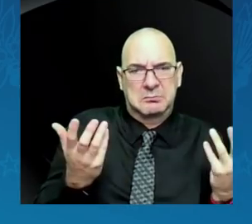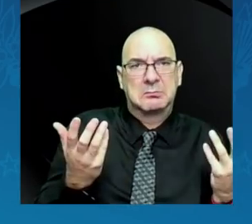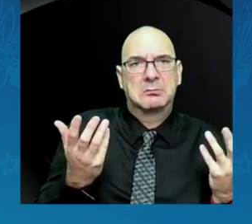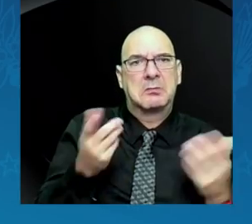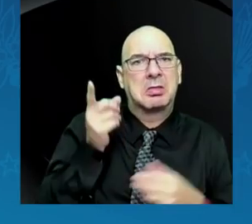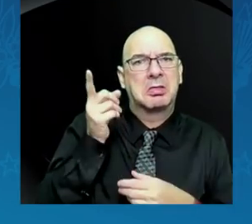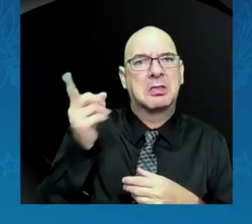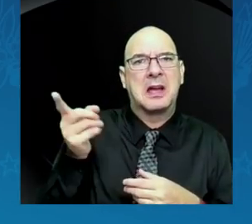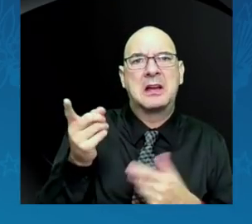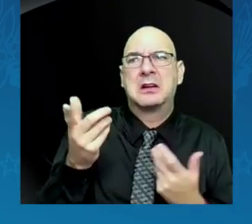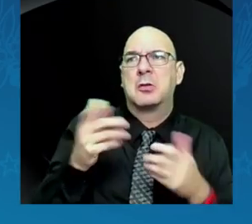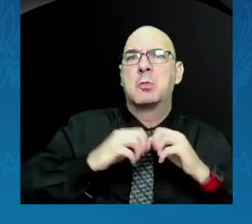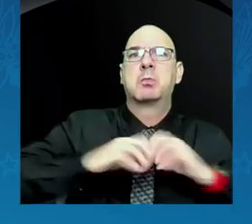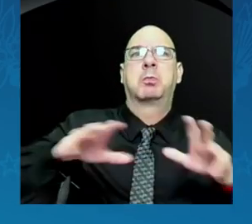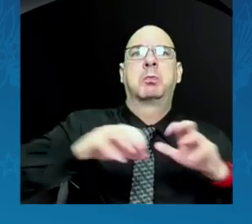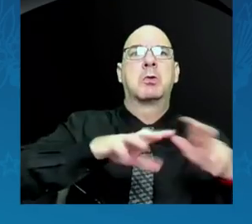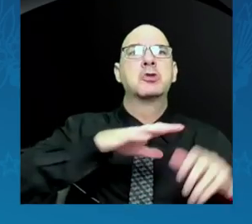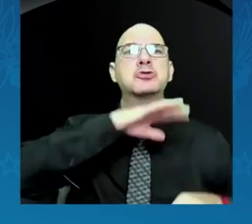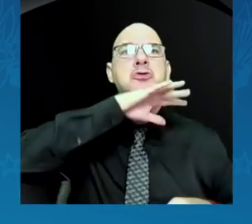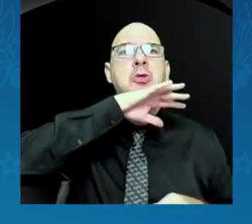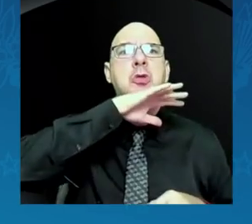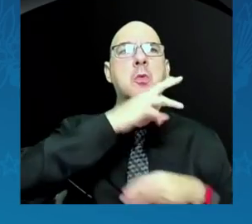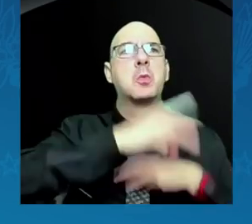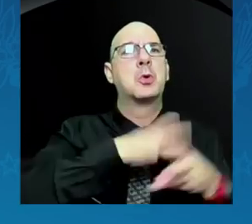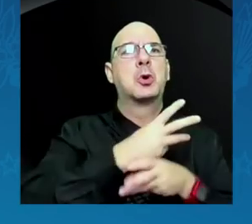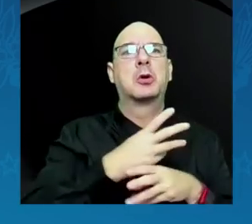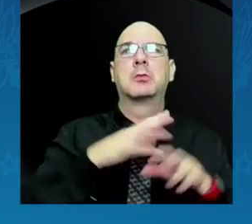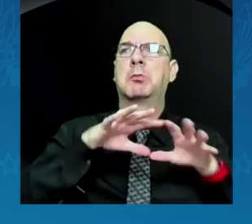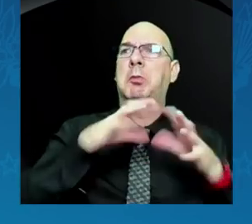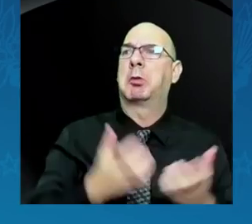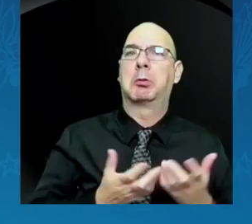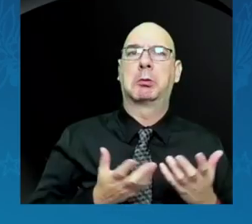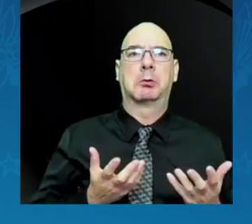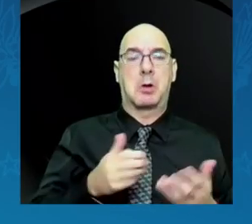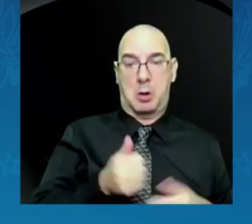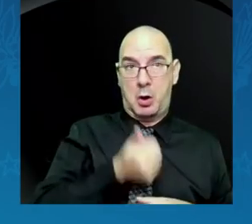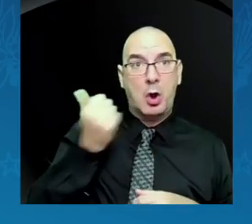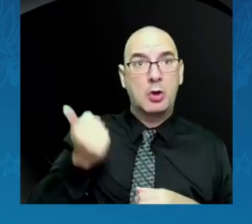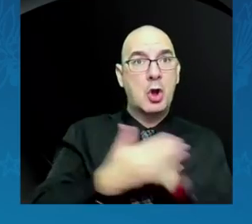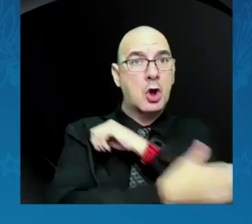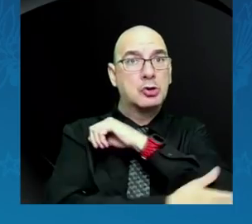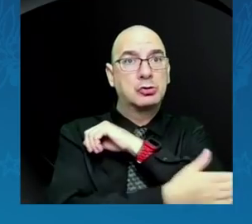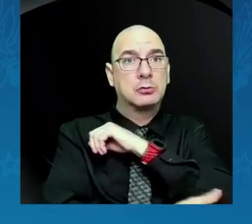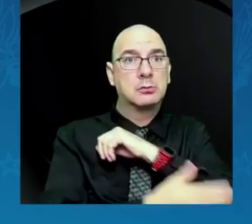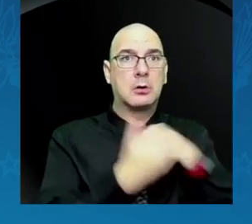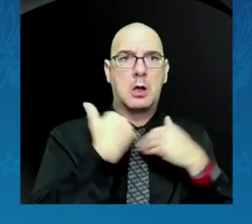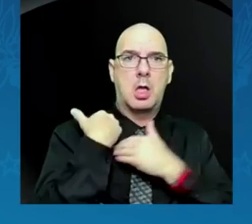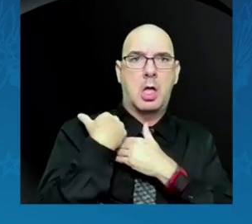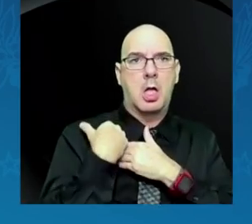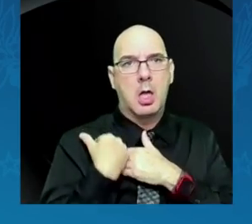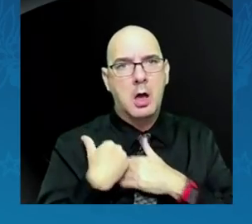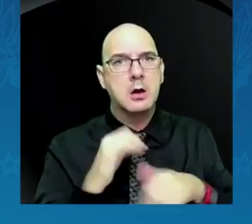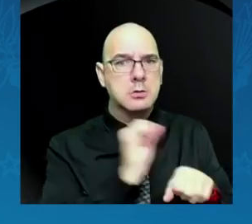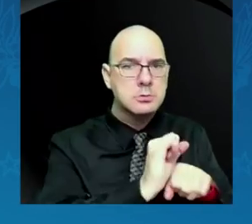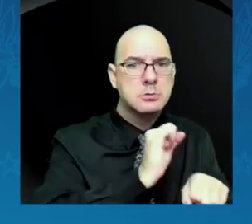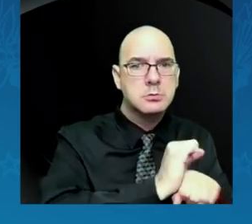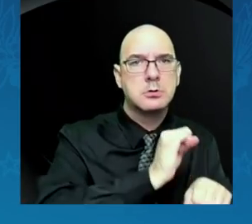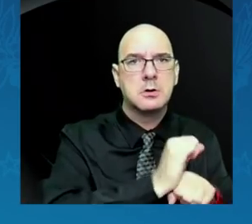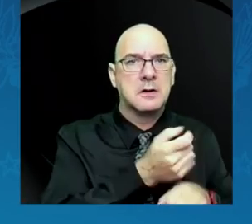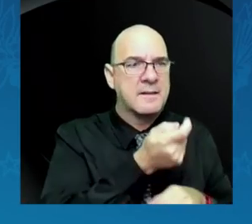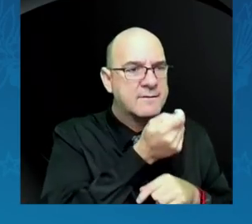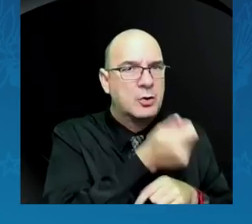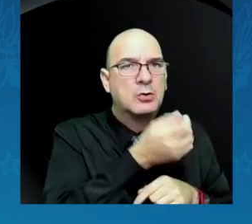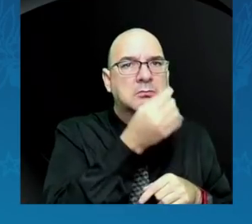world, and others who are responsible for a negligible amount of emissions are taking the greatest